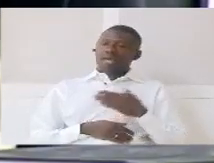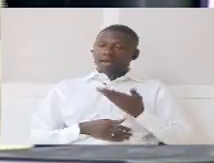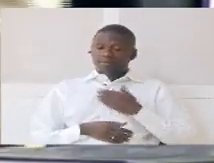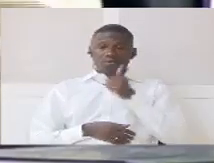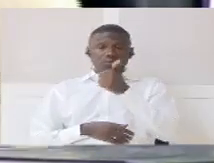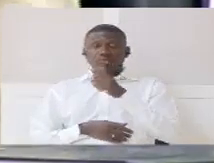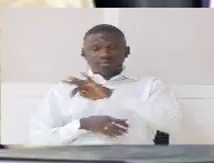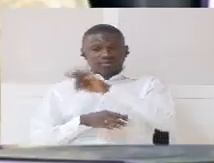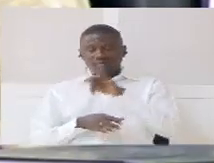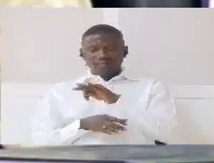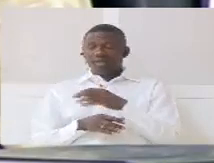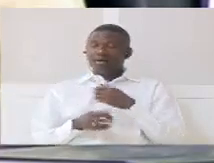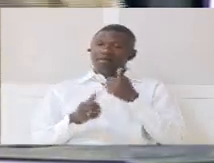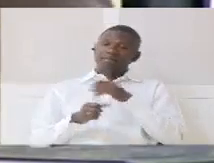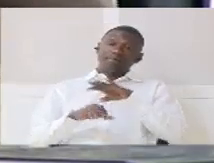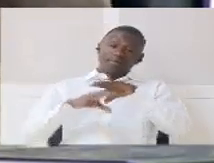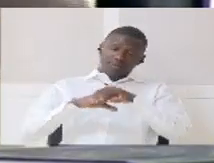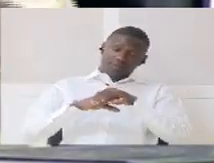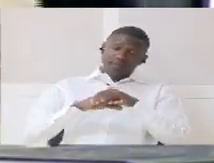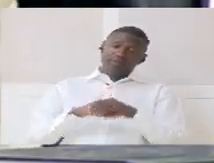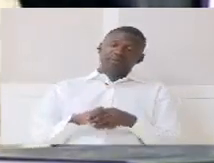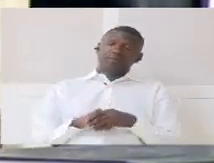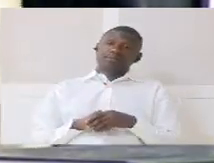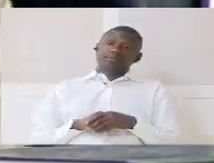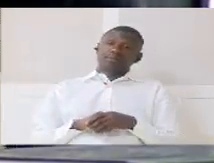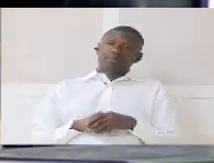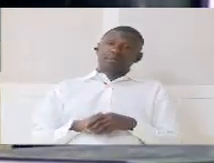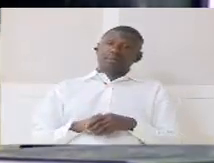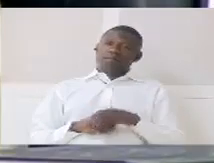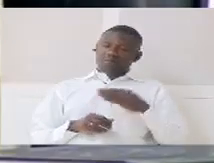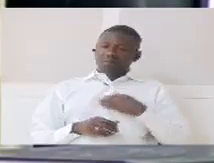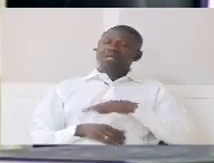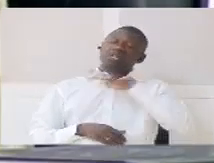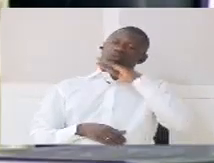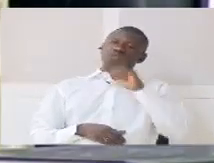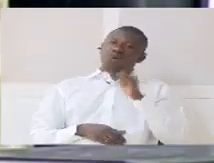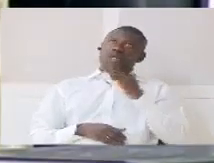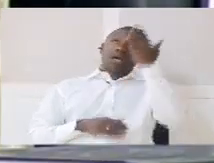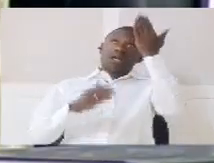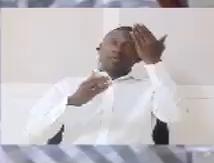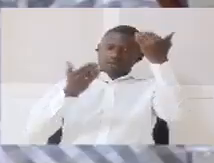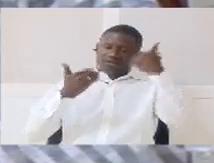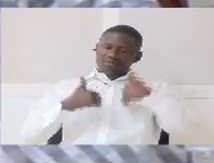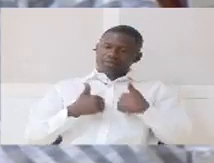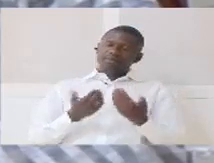with people, I have good friends. And I am not denied. Let me be contented with what I have.